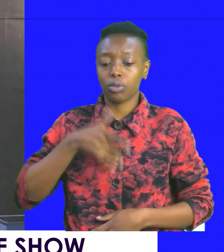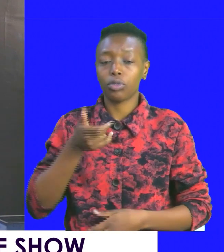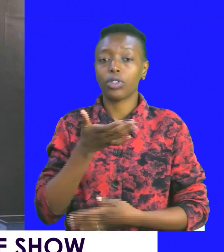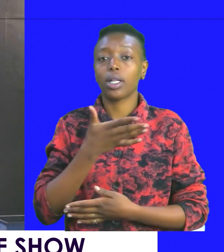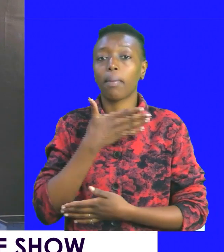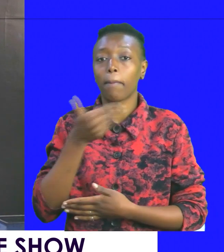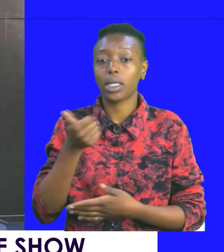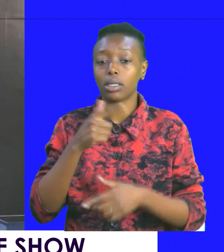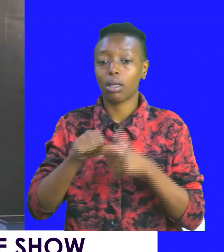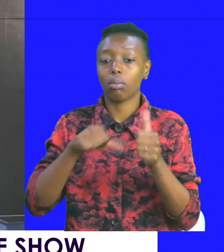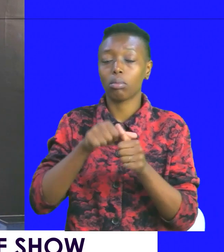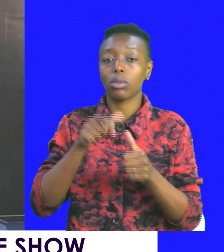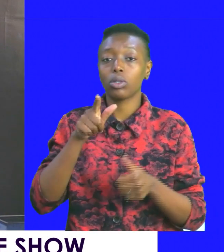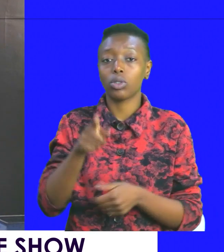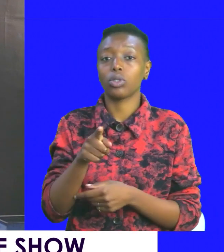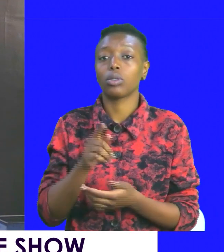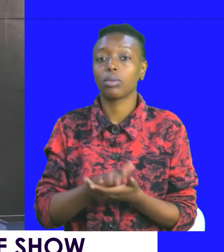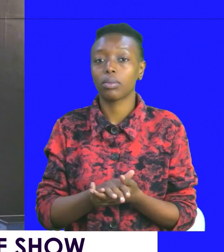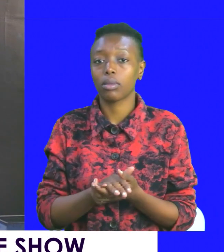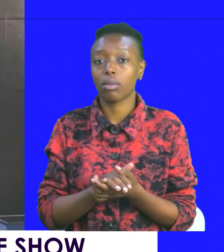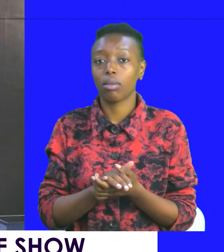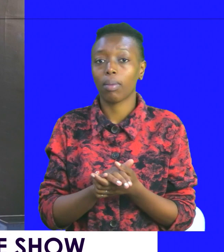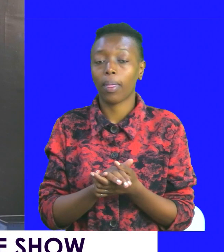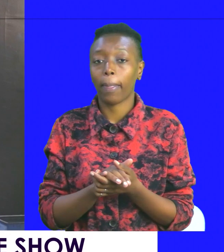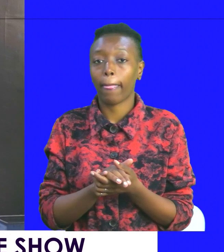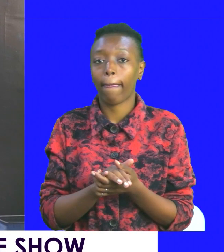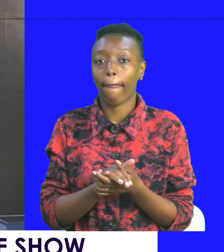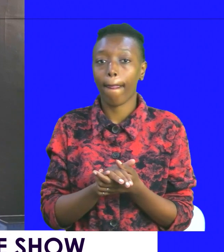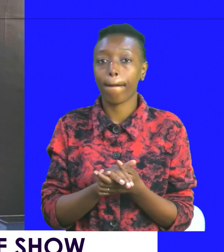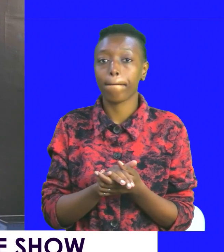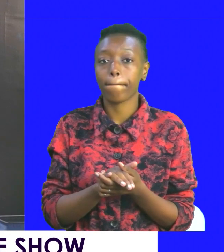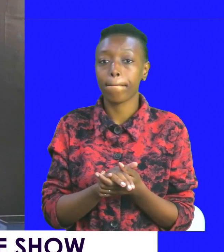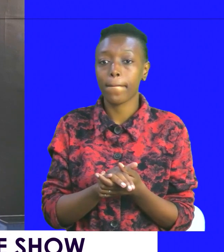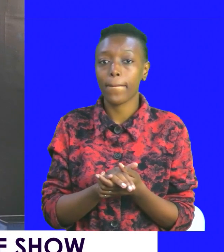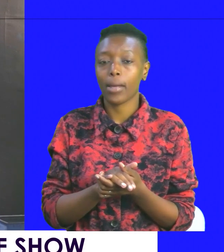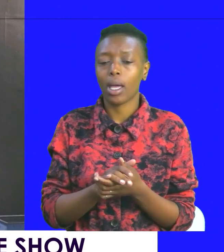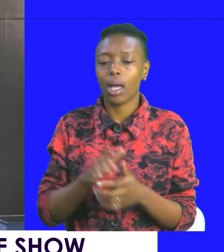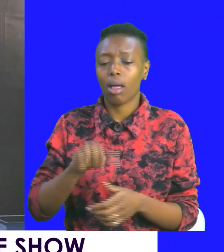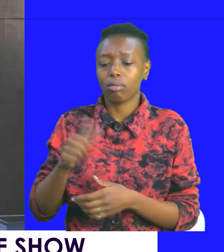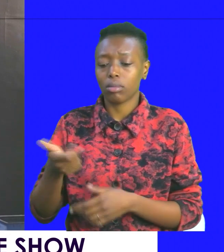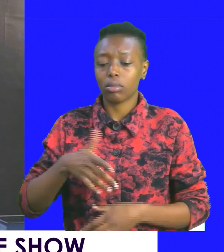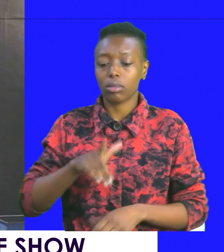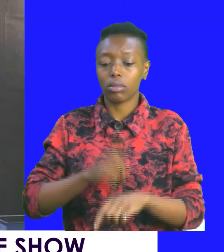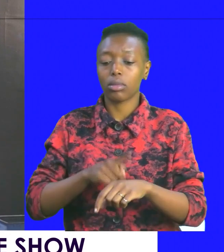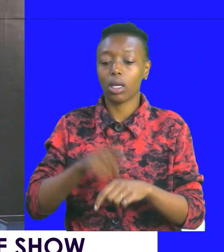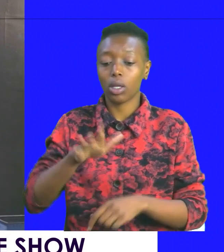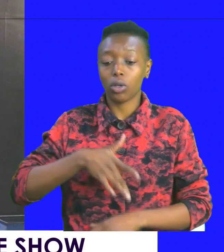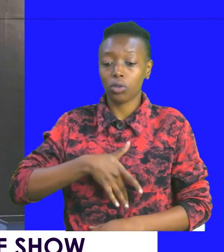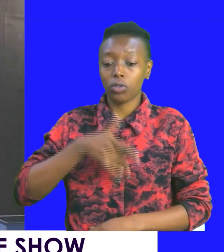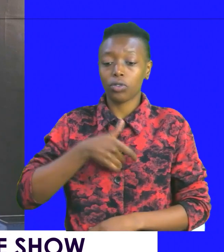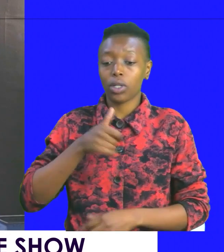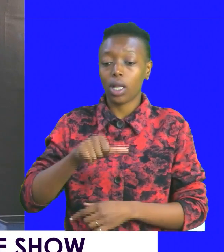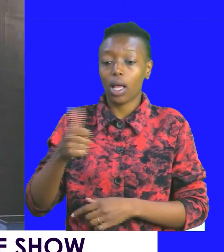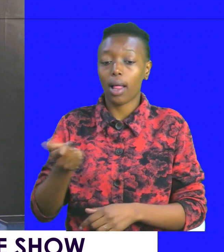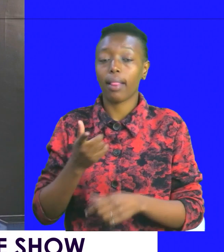imagine that there is a point at which someone can appreciate you, can treat you well. Have you been on